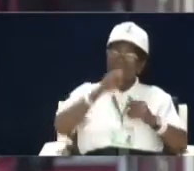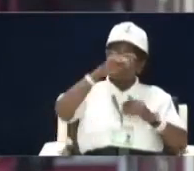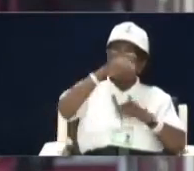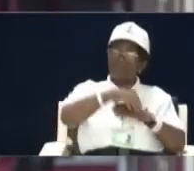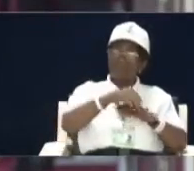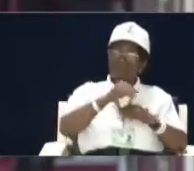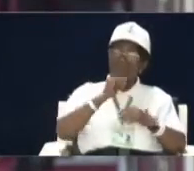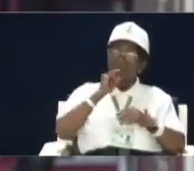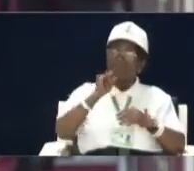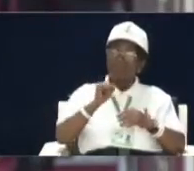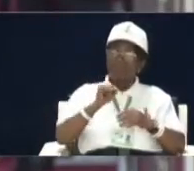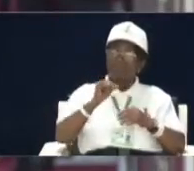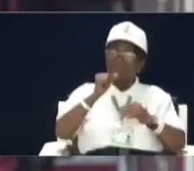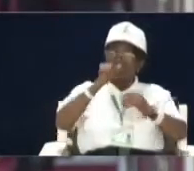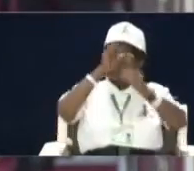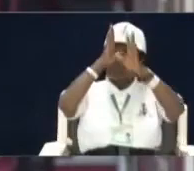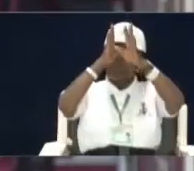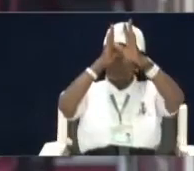is, "Father,